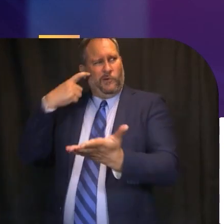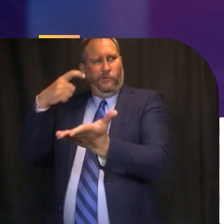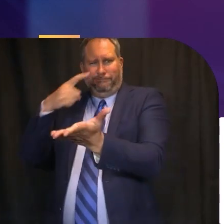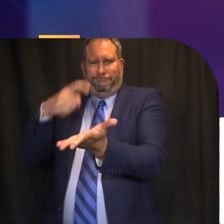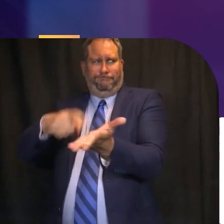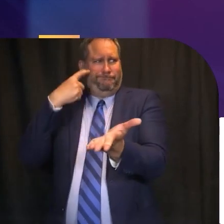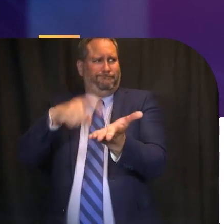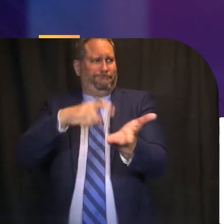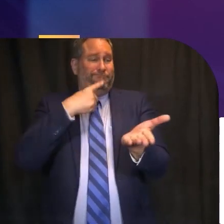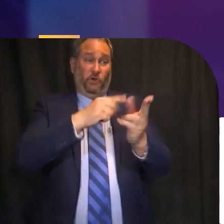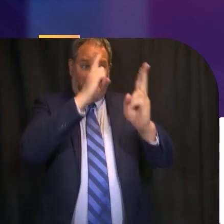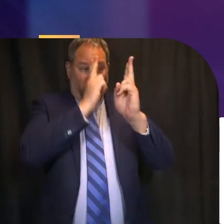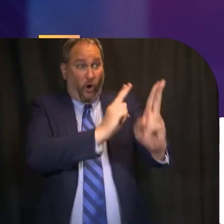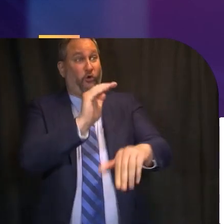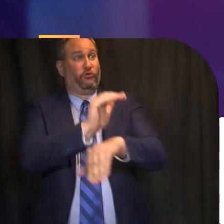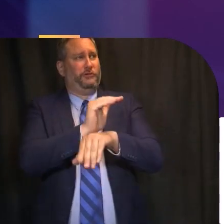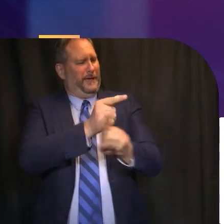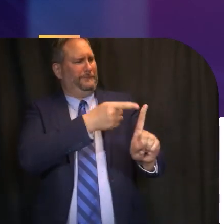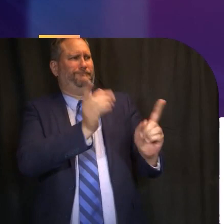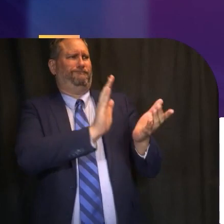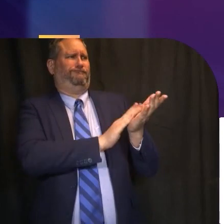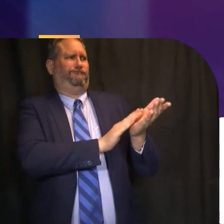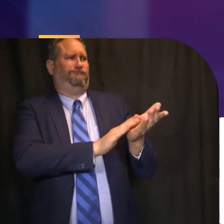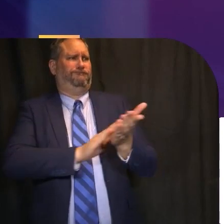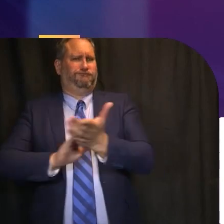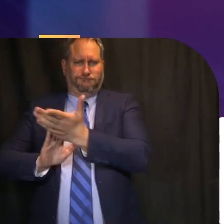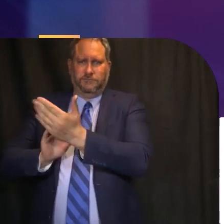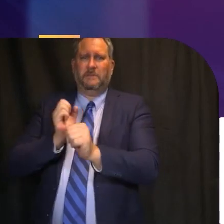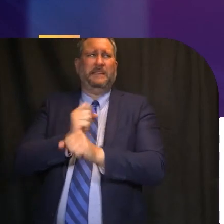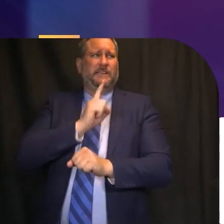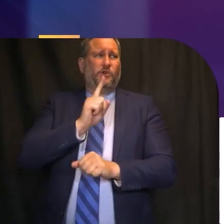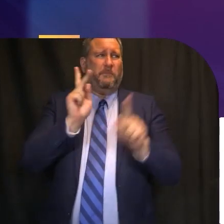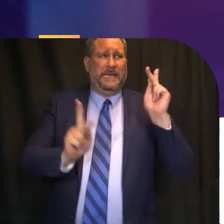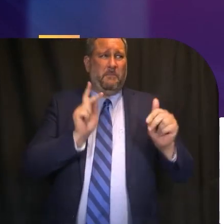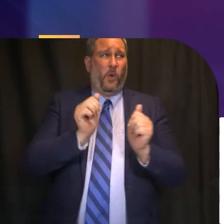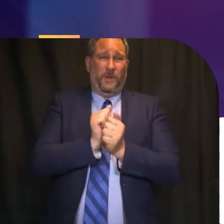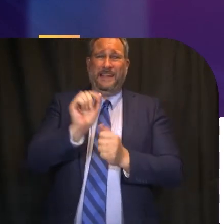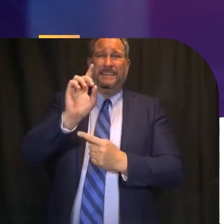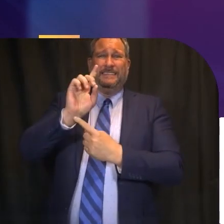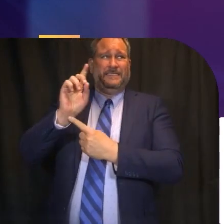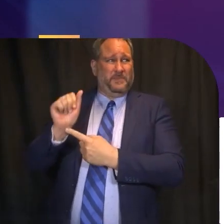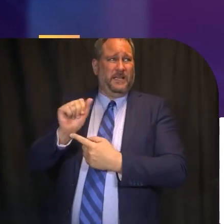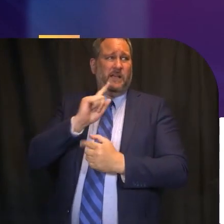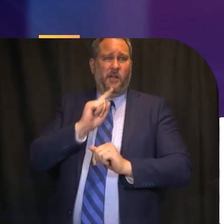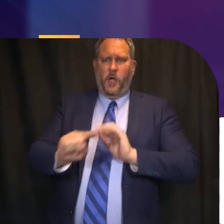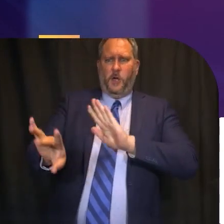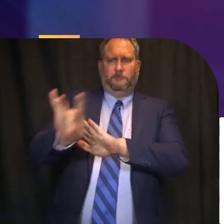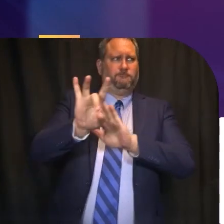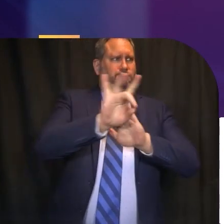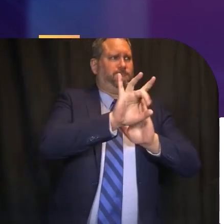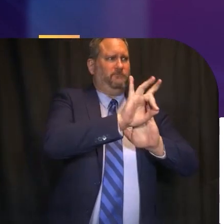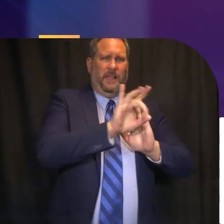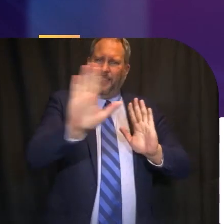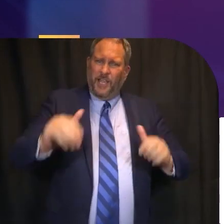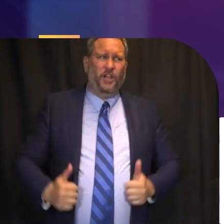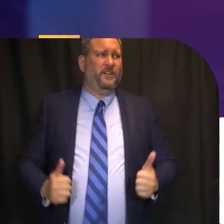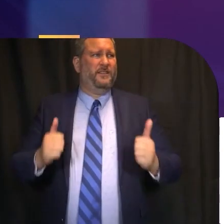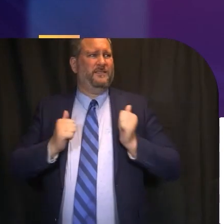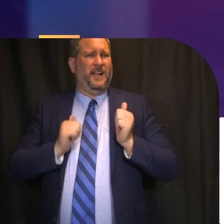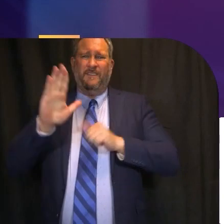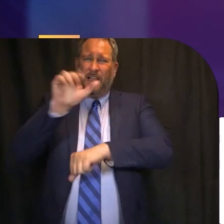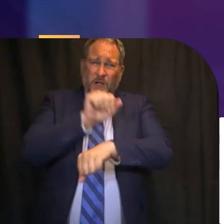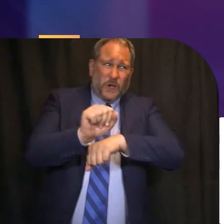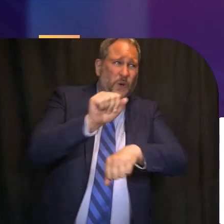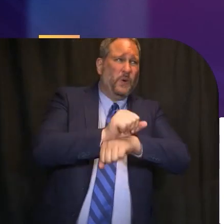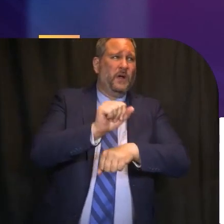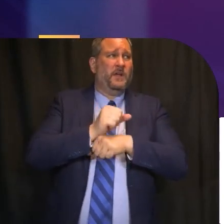with disabilities can live as they choose, work as they want, both serve and receive services in their communities in the way that is